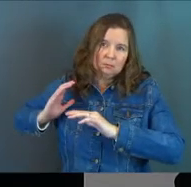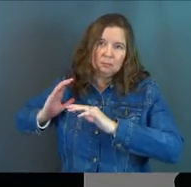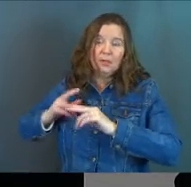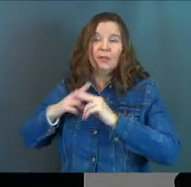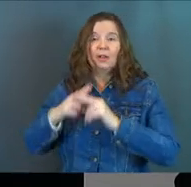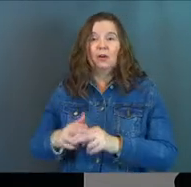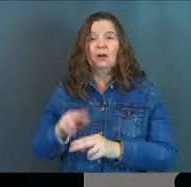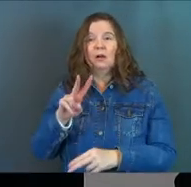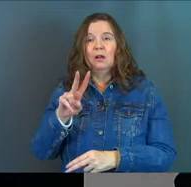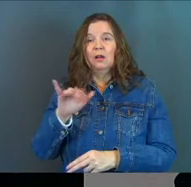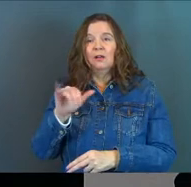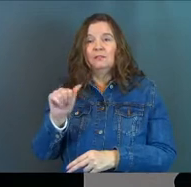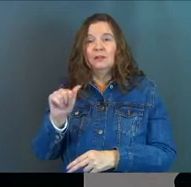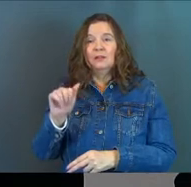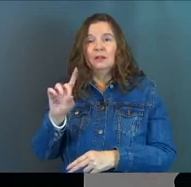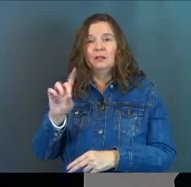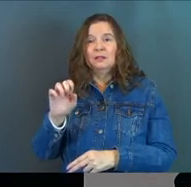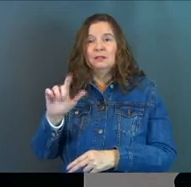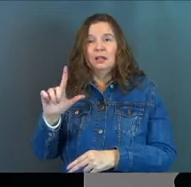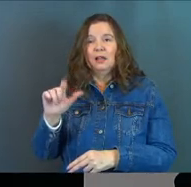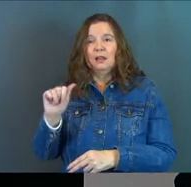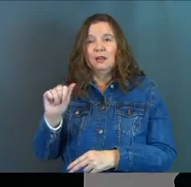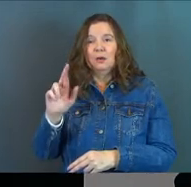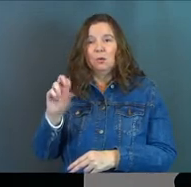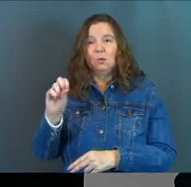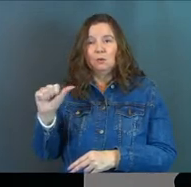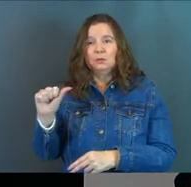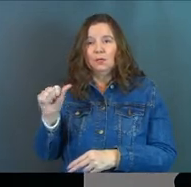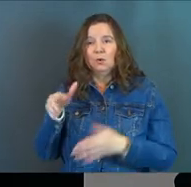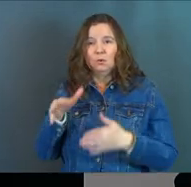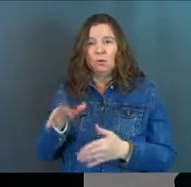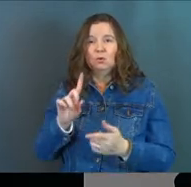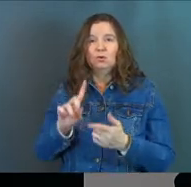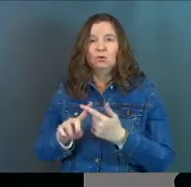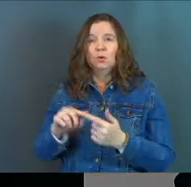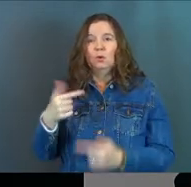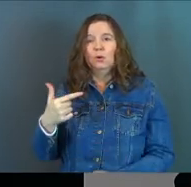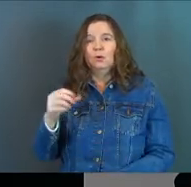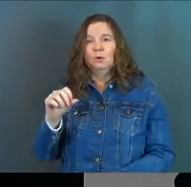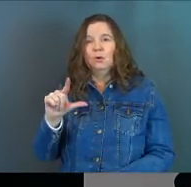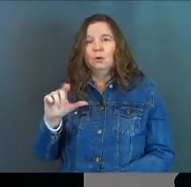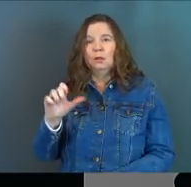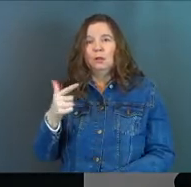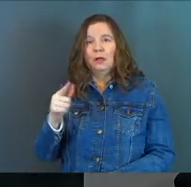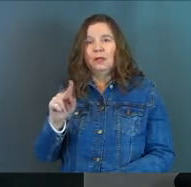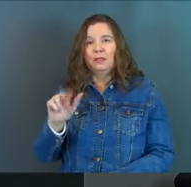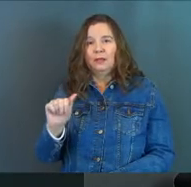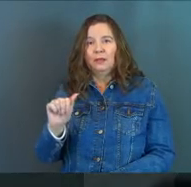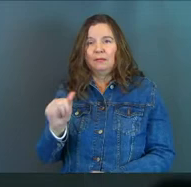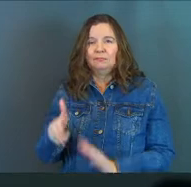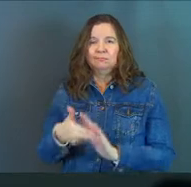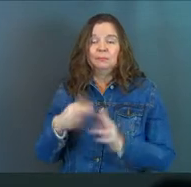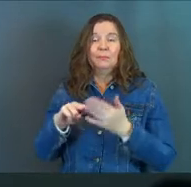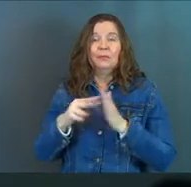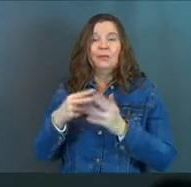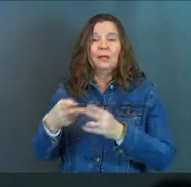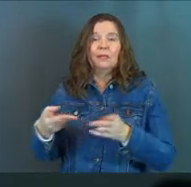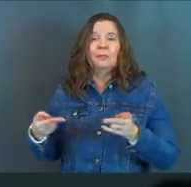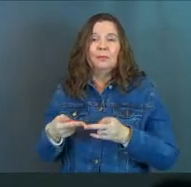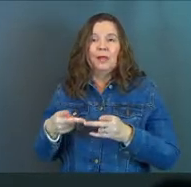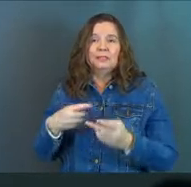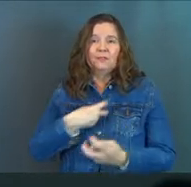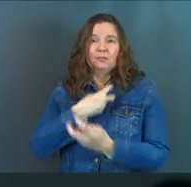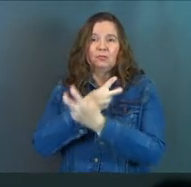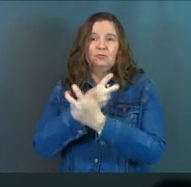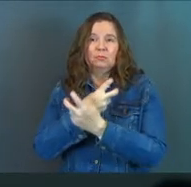Via Dolorosa road to Golgotha, the place of the skull. And so we're going to walk through this right now. I've got